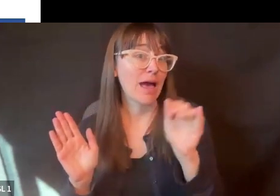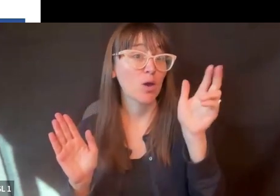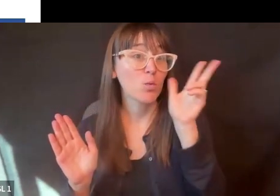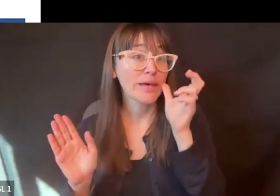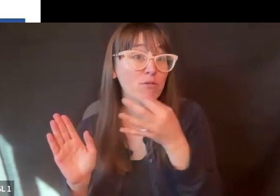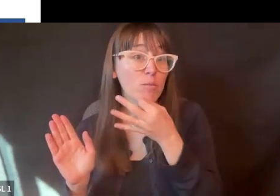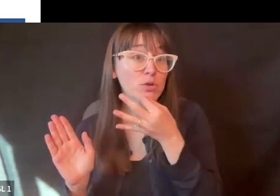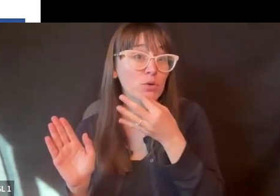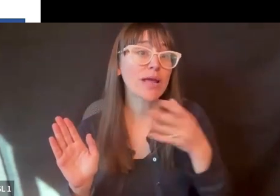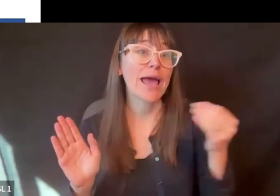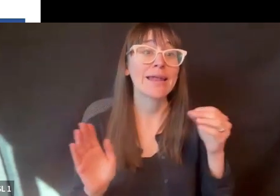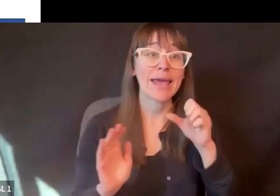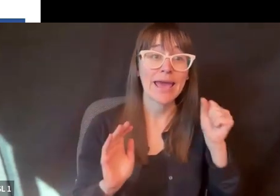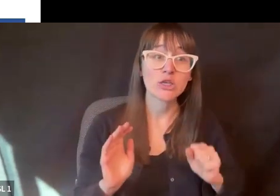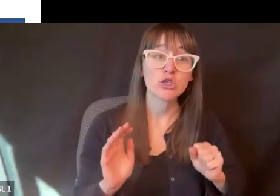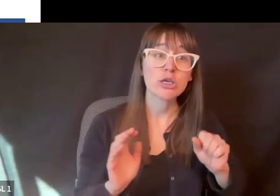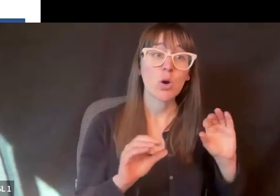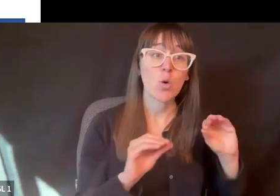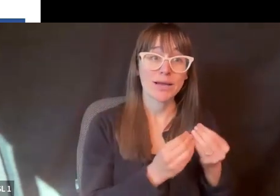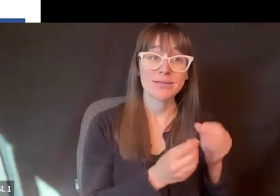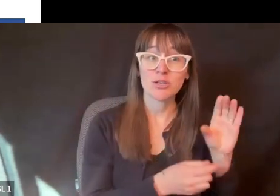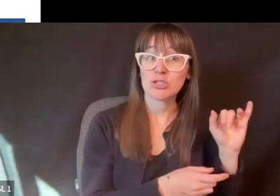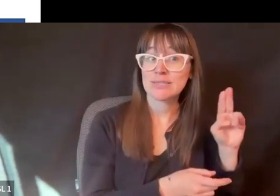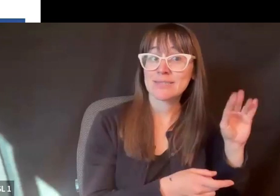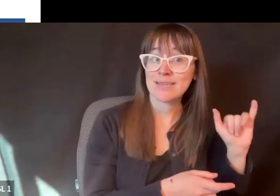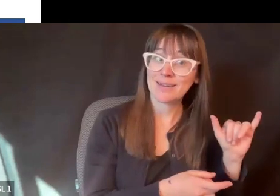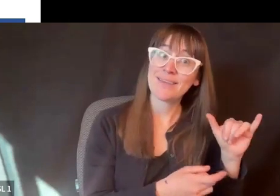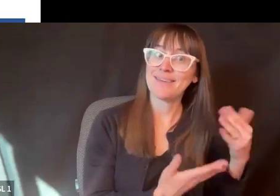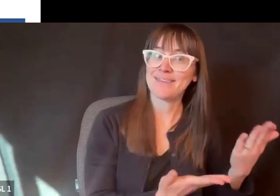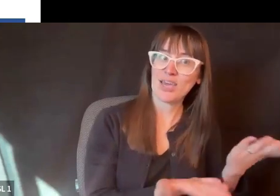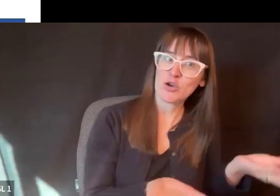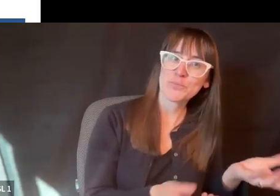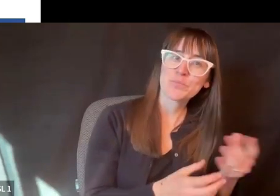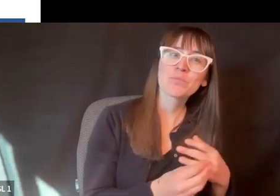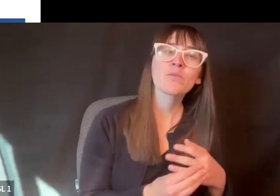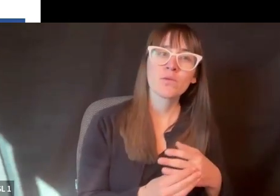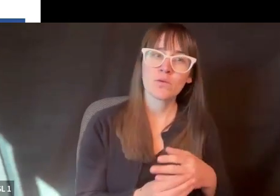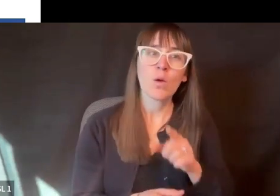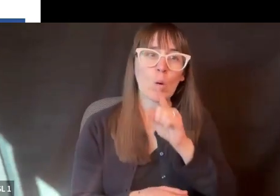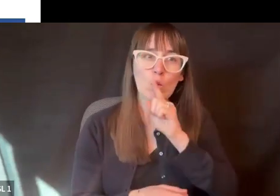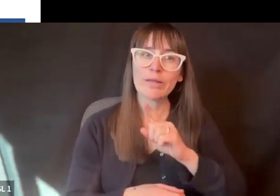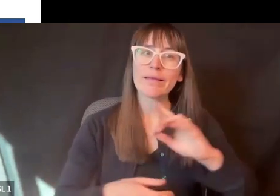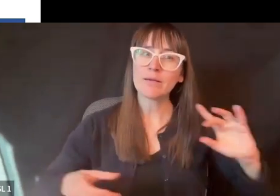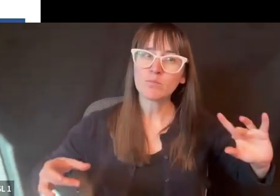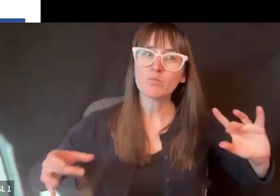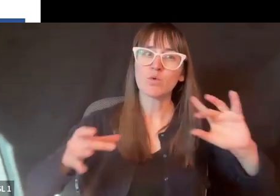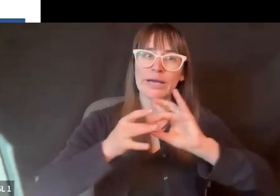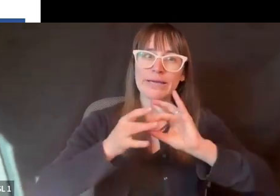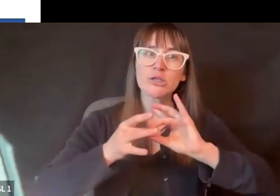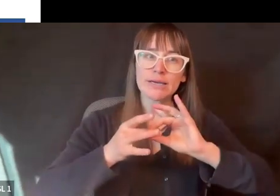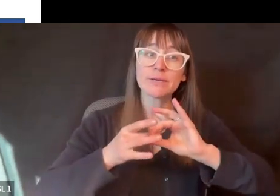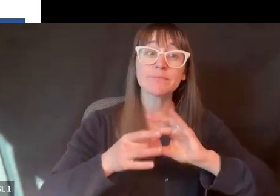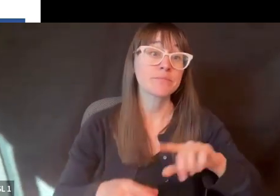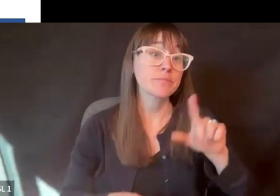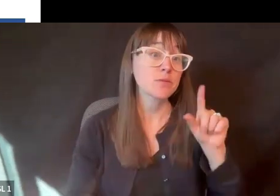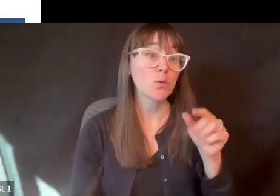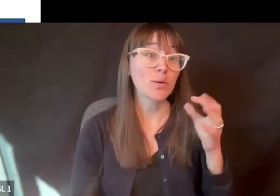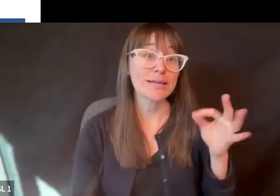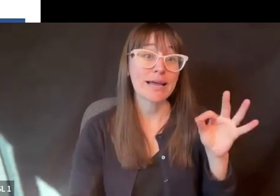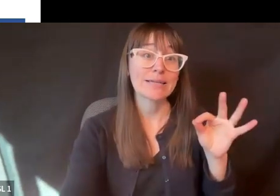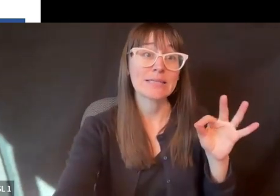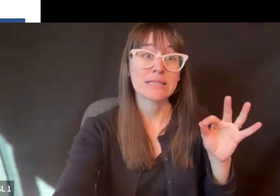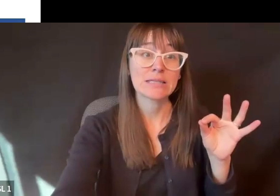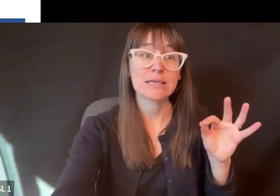from Eli, and an aging organization, like you're going to hear from Cindy. So really bridging it again.